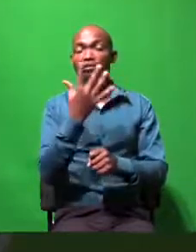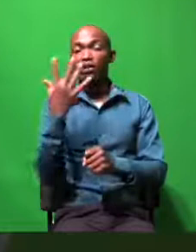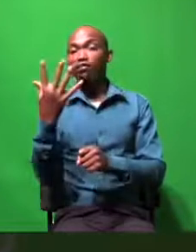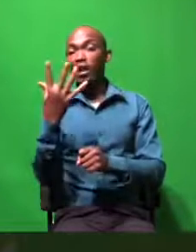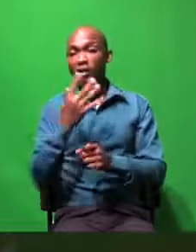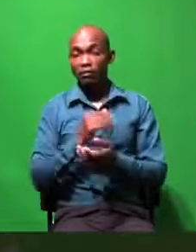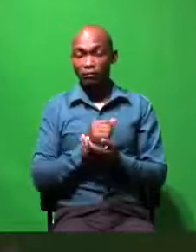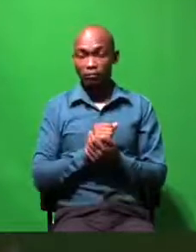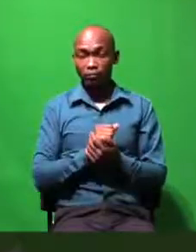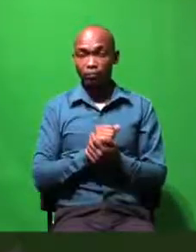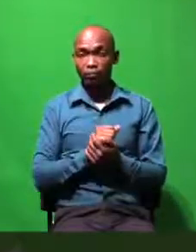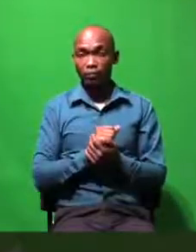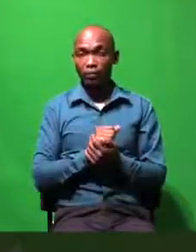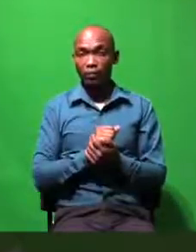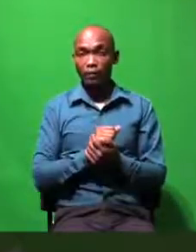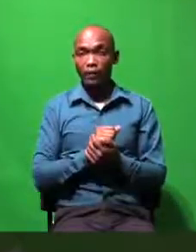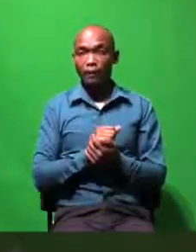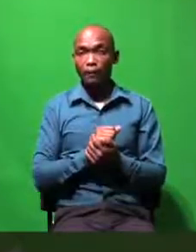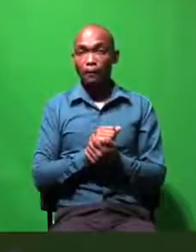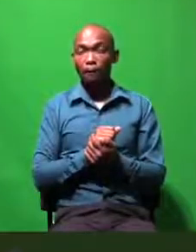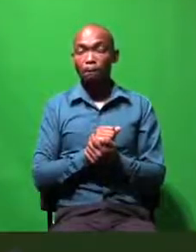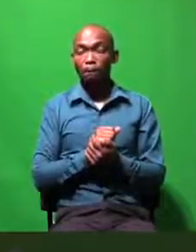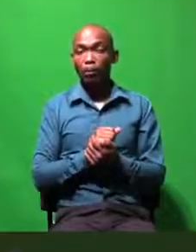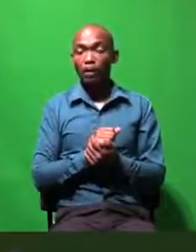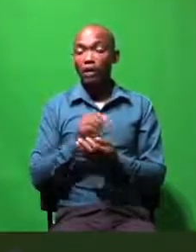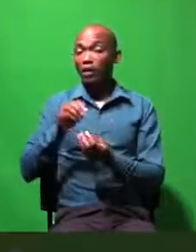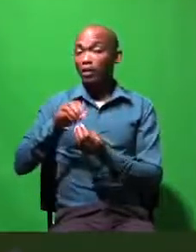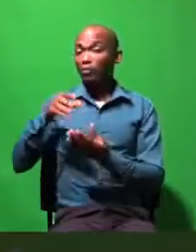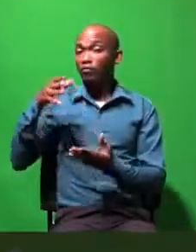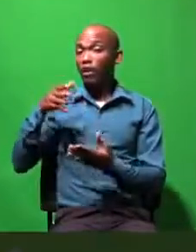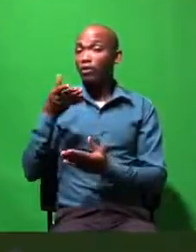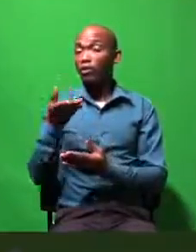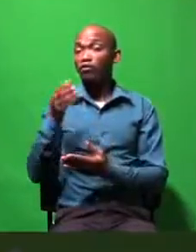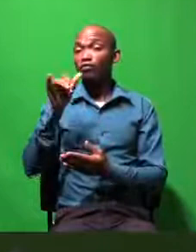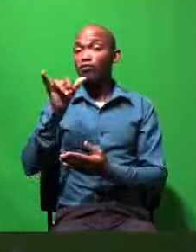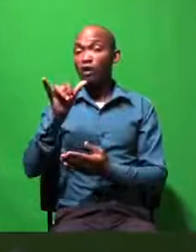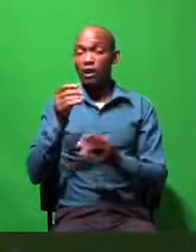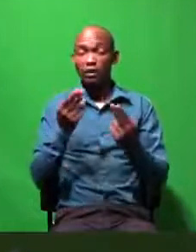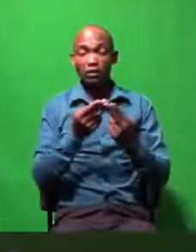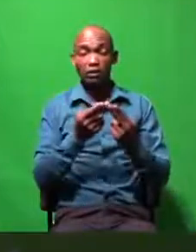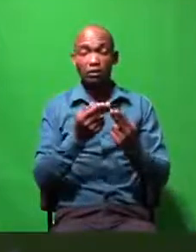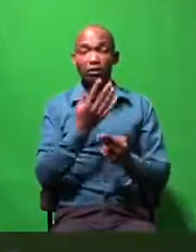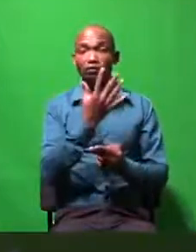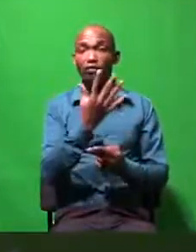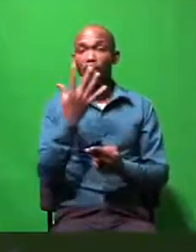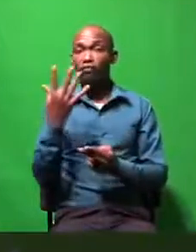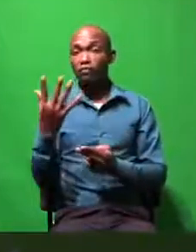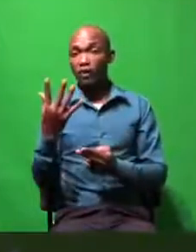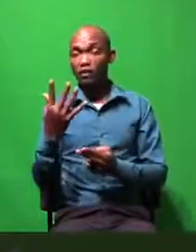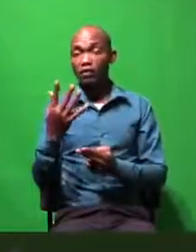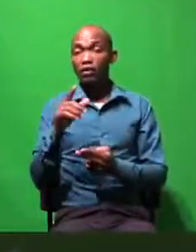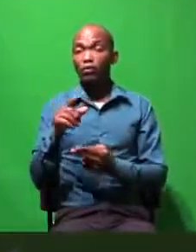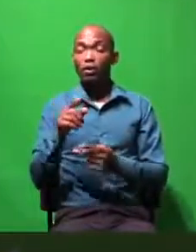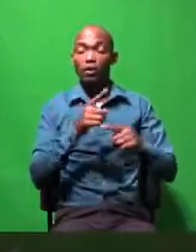55. Yes. So 55. So the value of y is 55. If